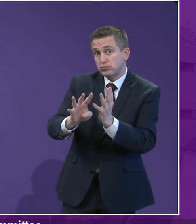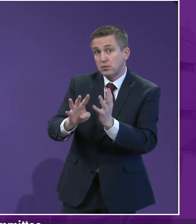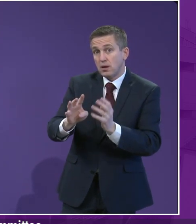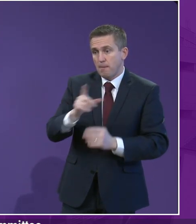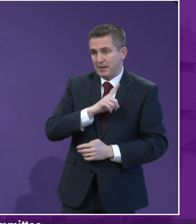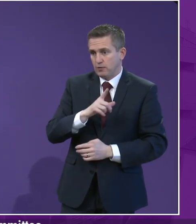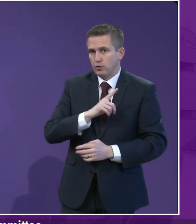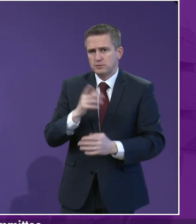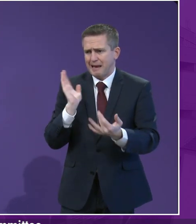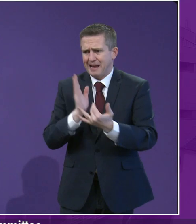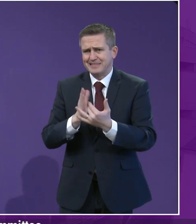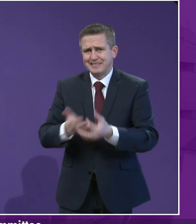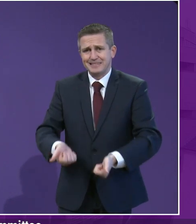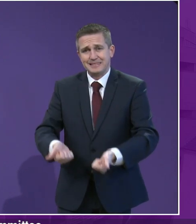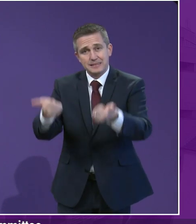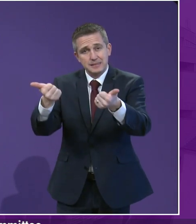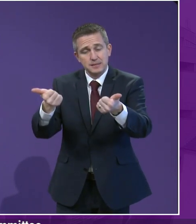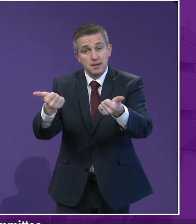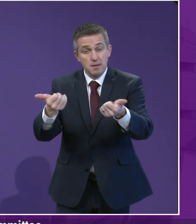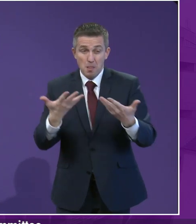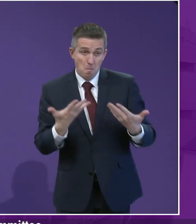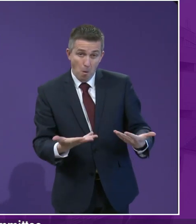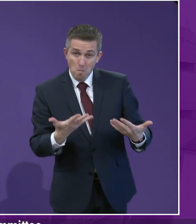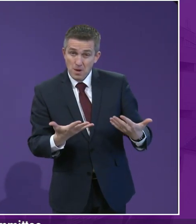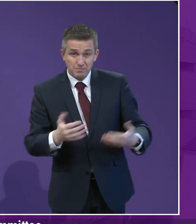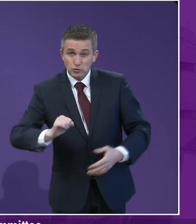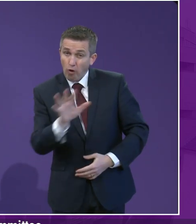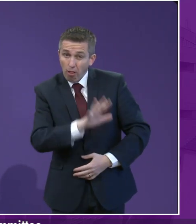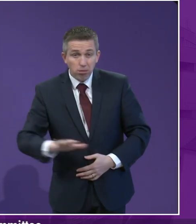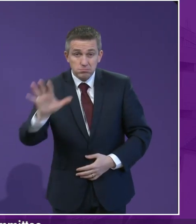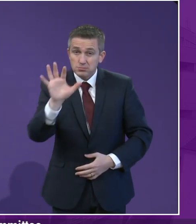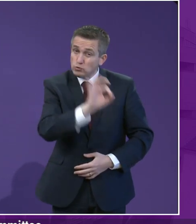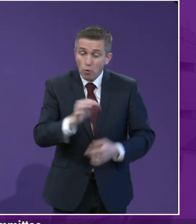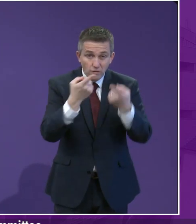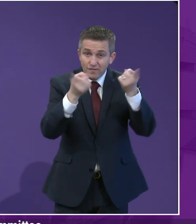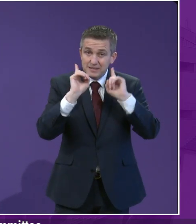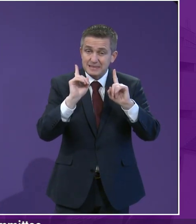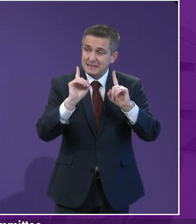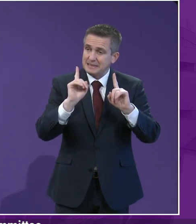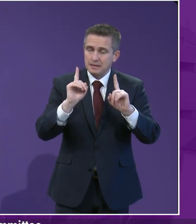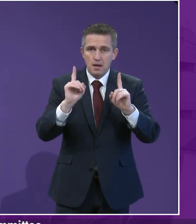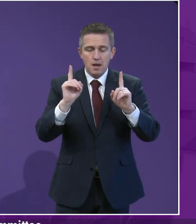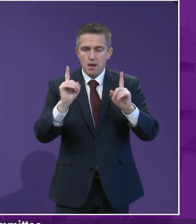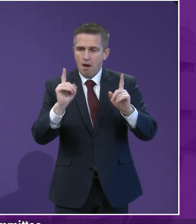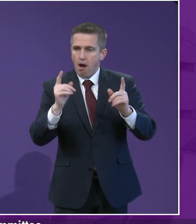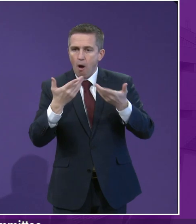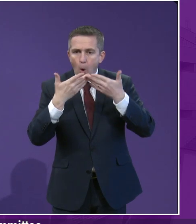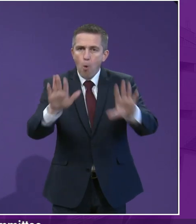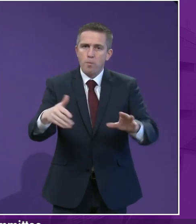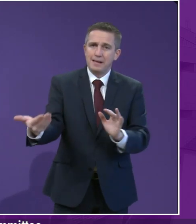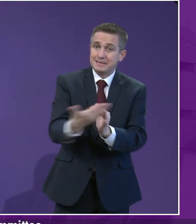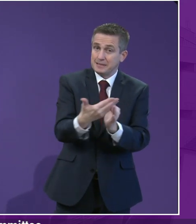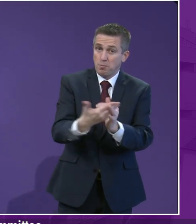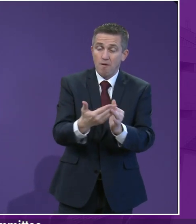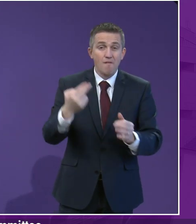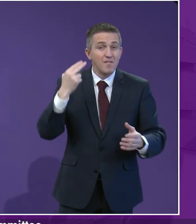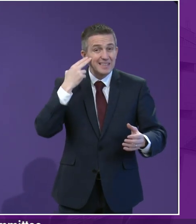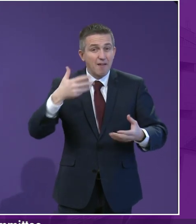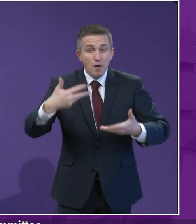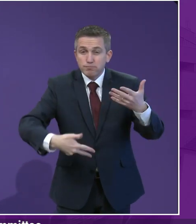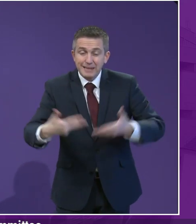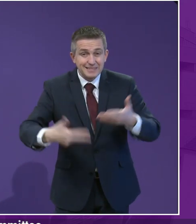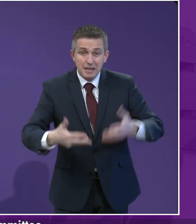itself a magnet for deaf BSL using students. There are universities south of the border to which BSL users will